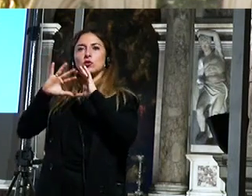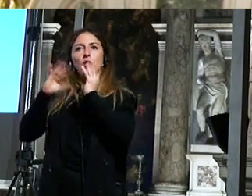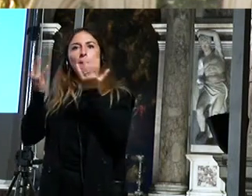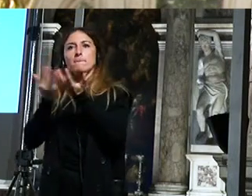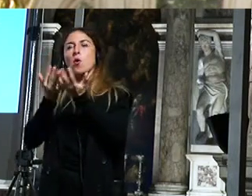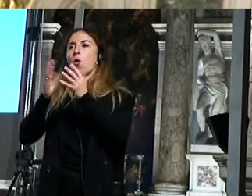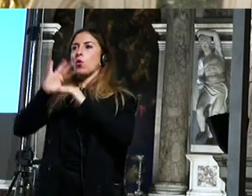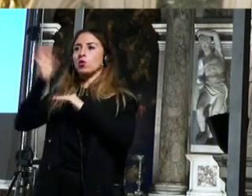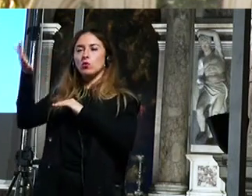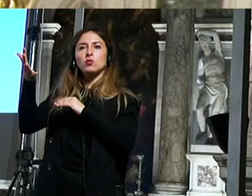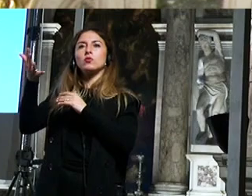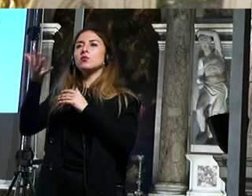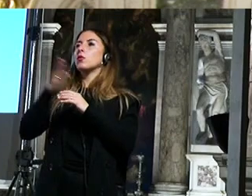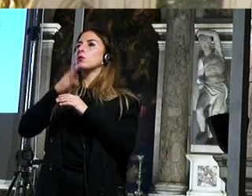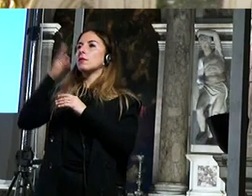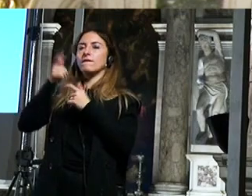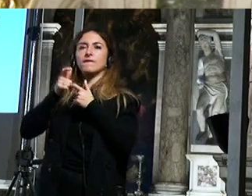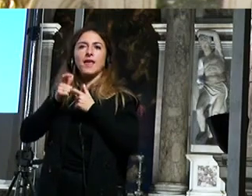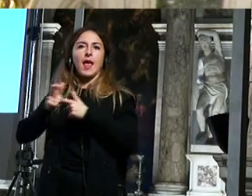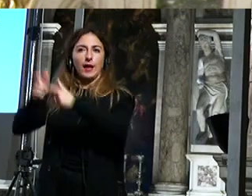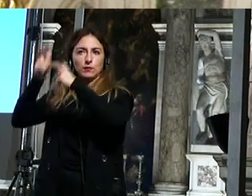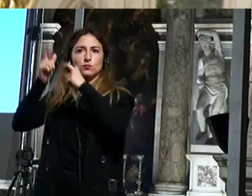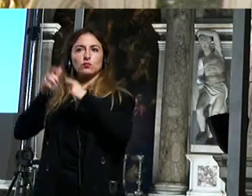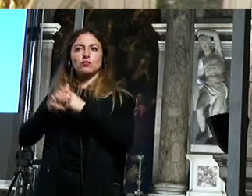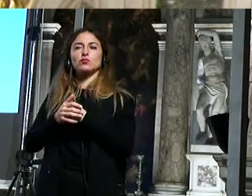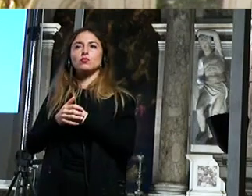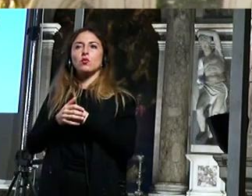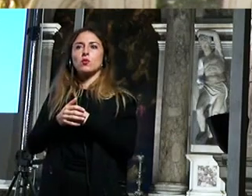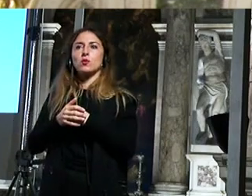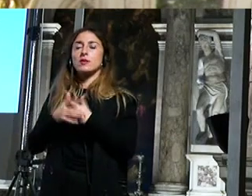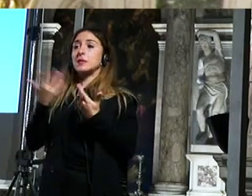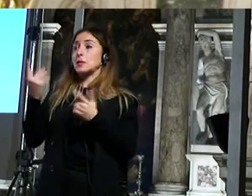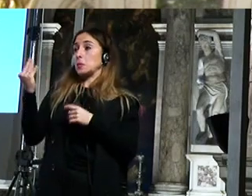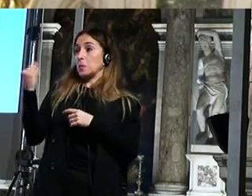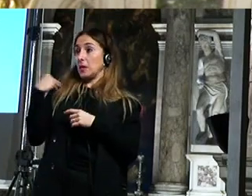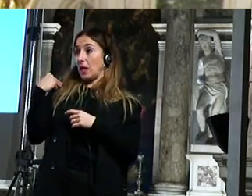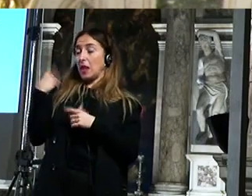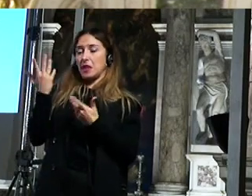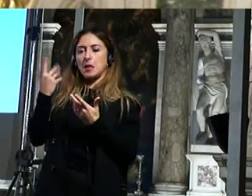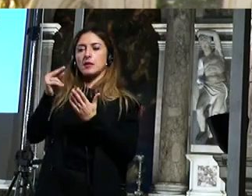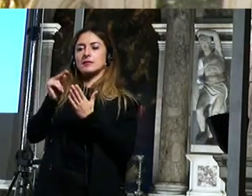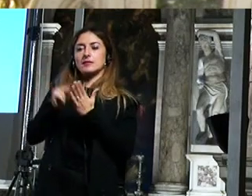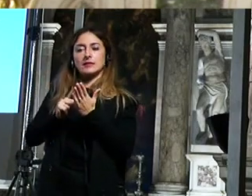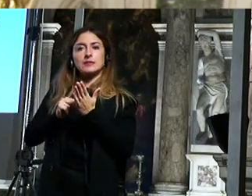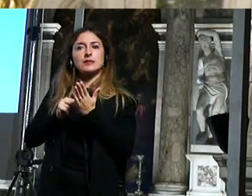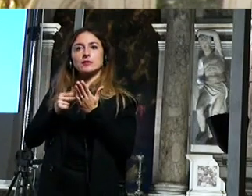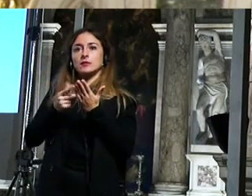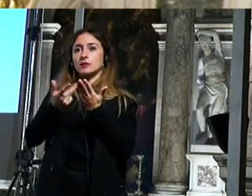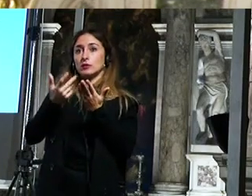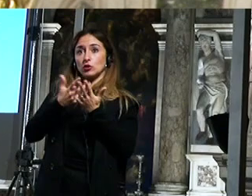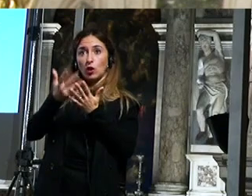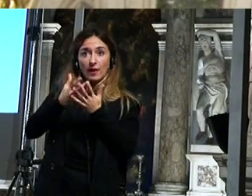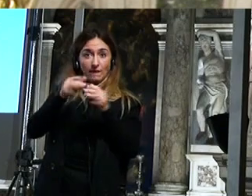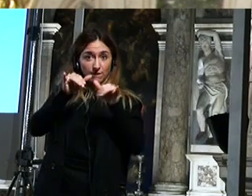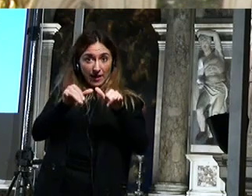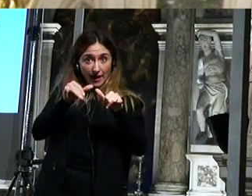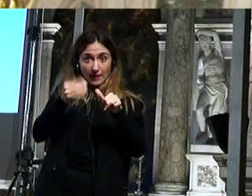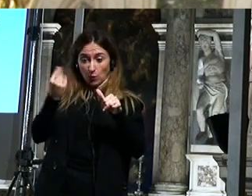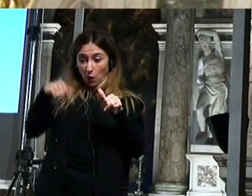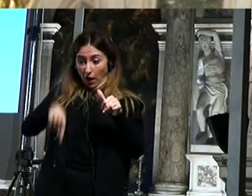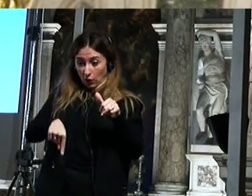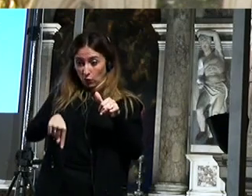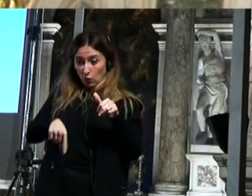when it's in front of me. If you asked me right now, write a story about Venice while you're here, well, it would be hard. But maybe